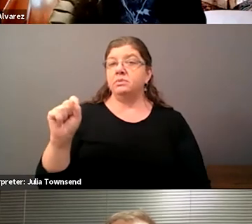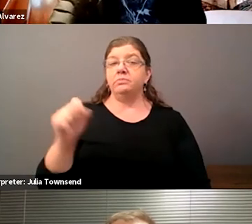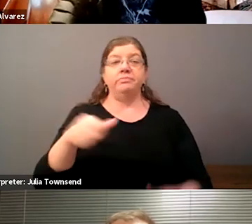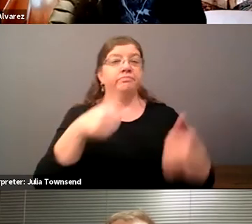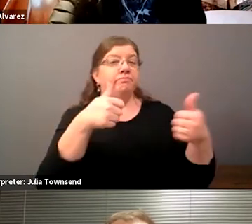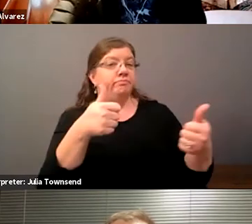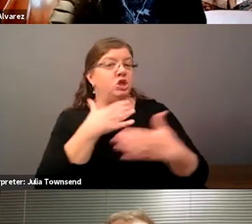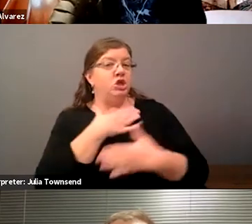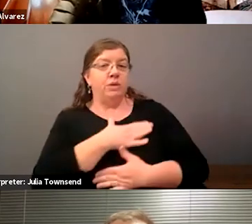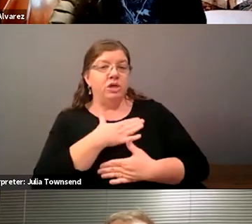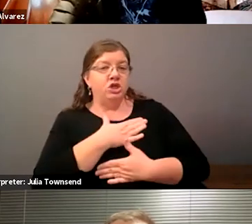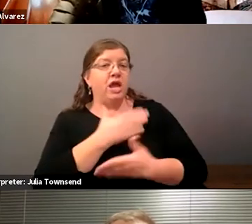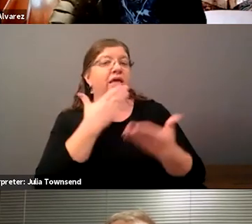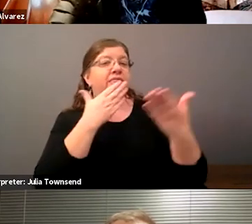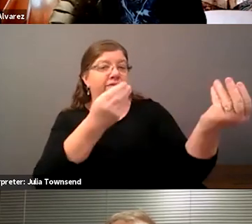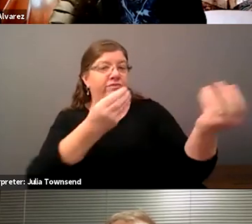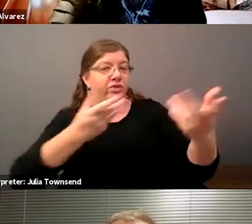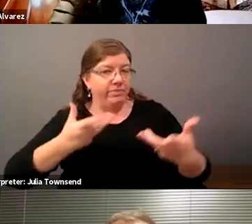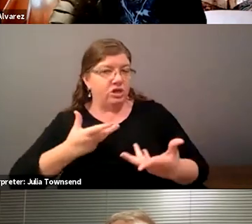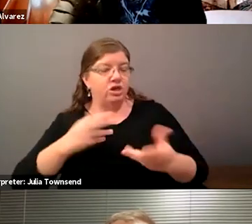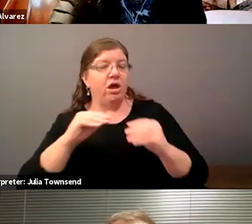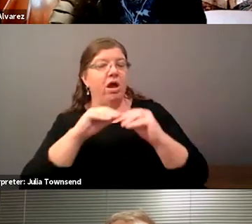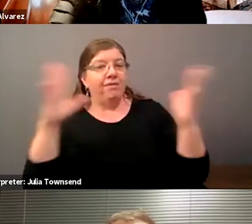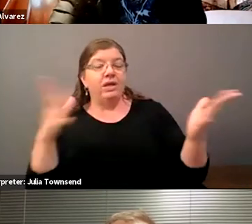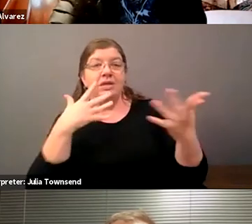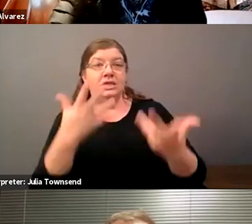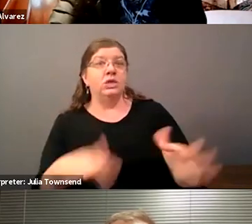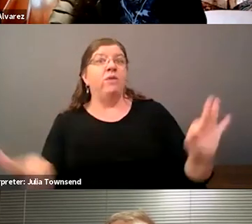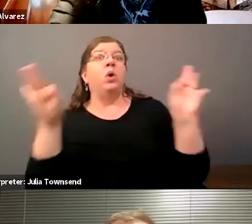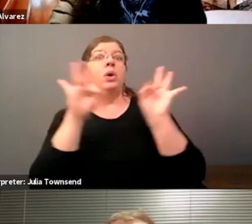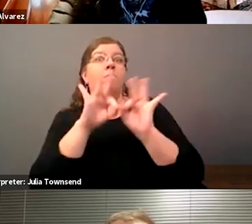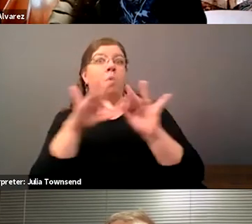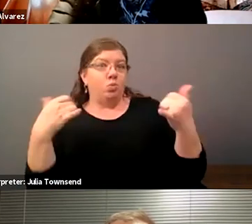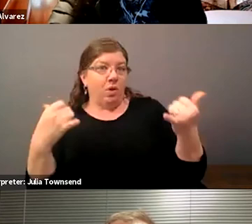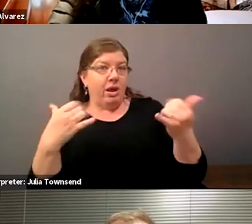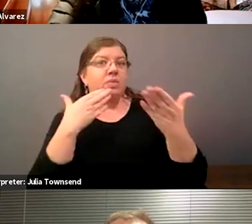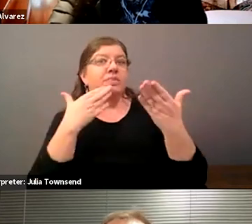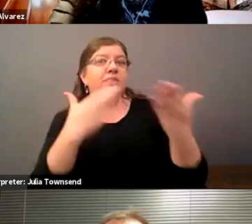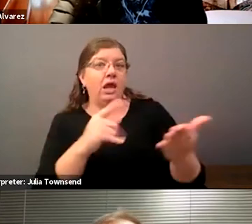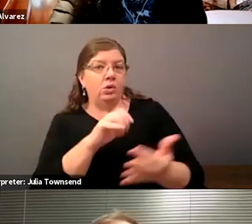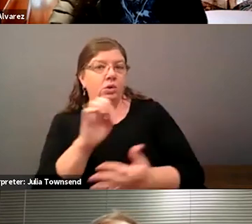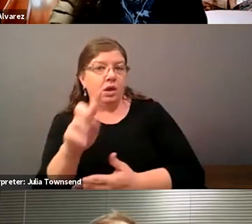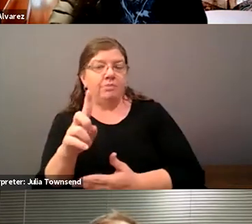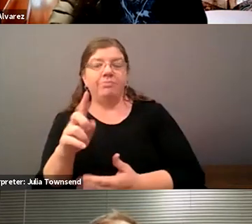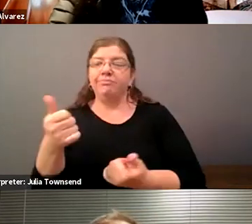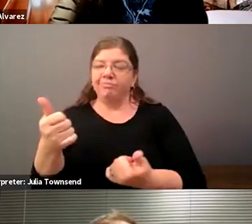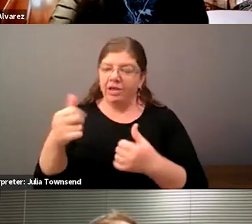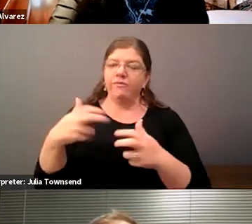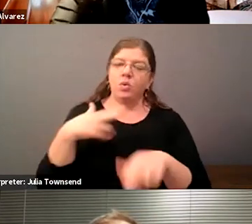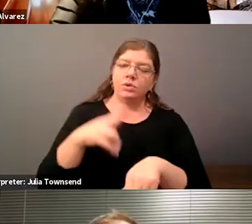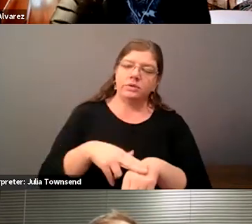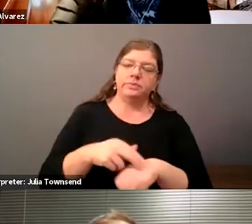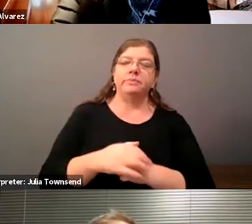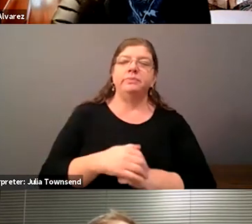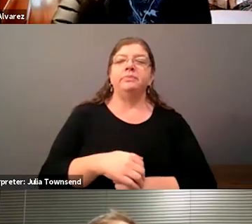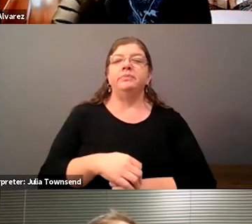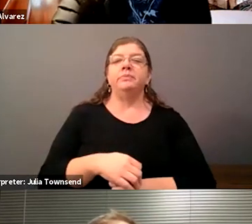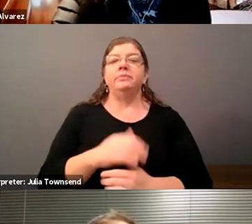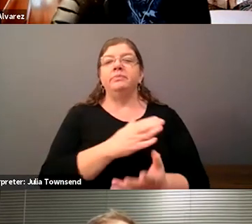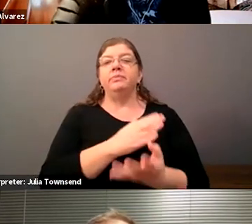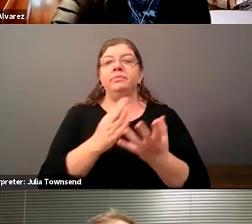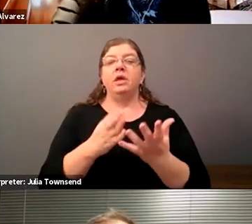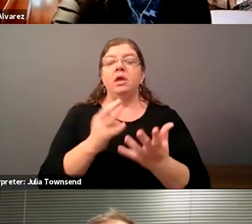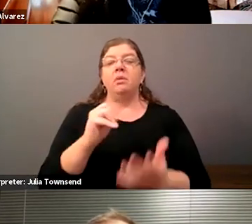appreciation thanks for the information and obviously this is utmost of importance right now so thank you todd of course how about miss